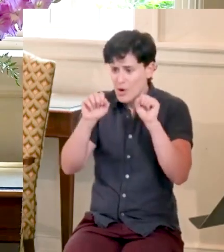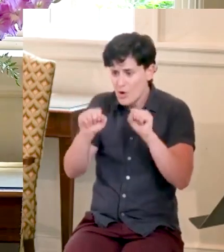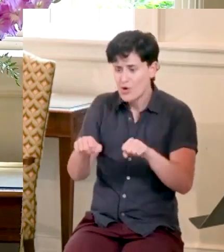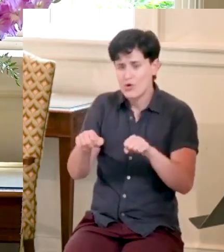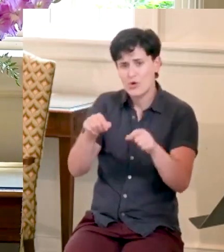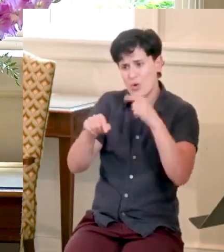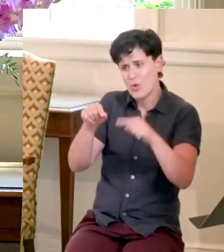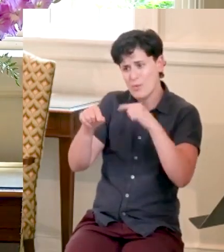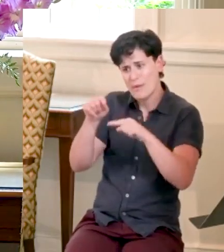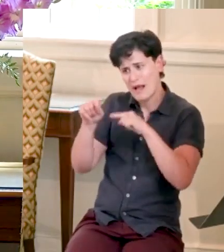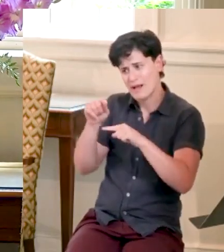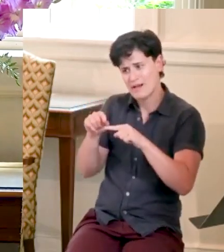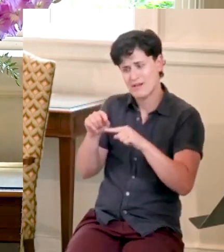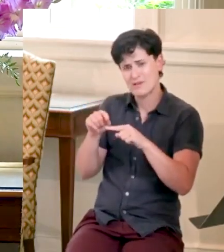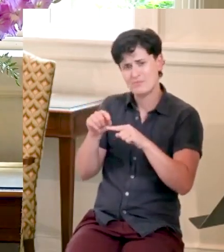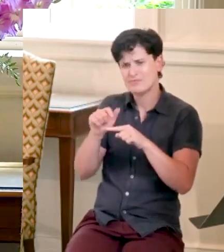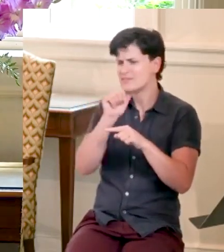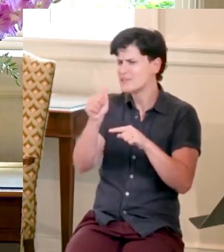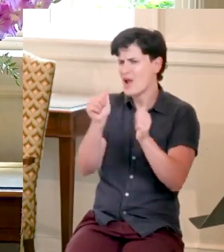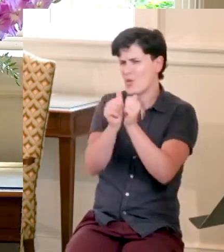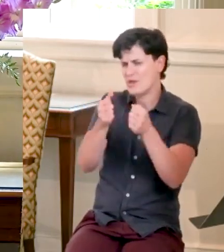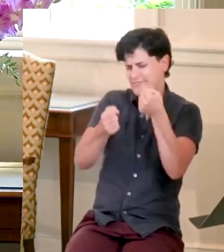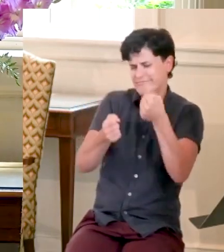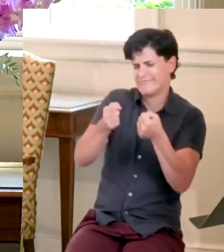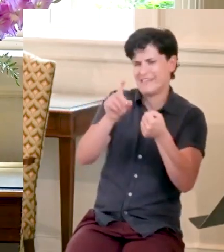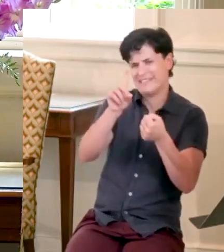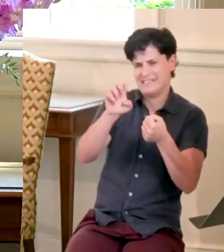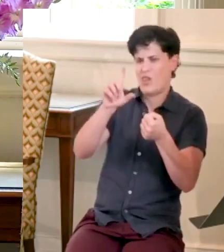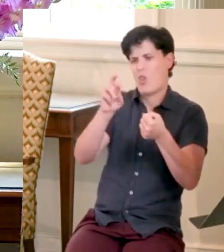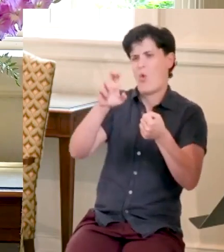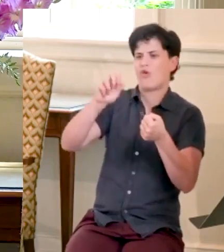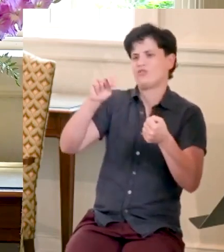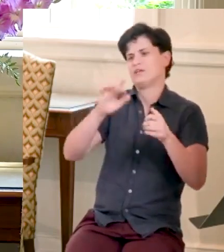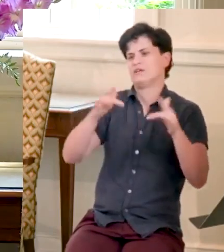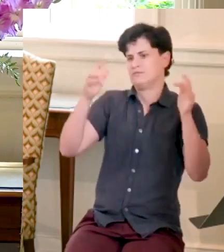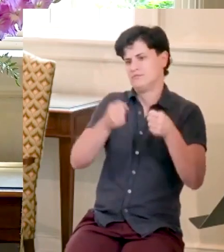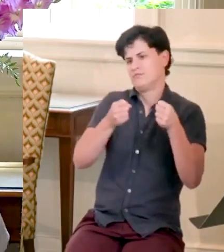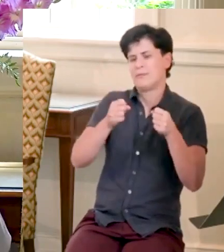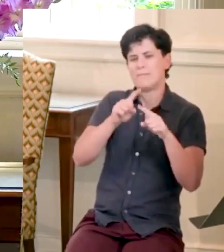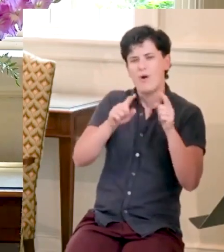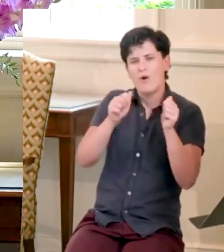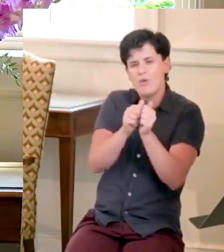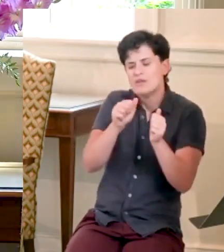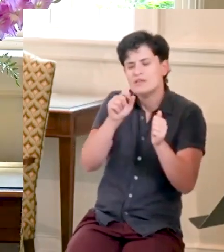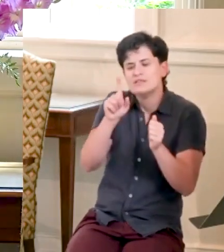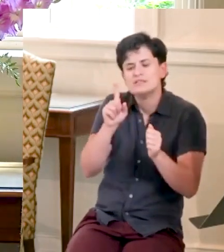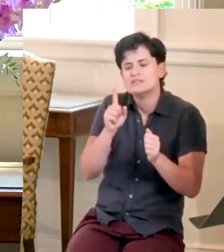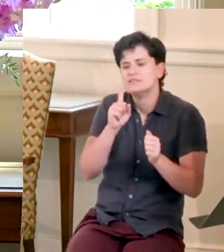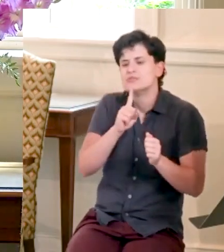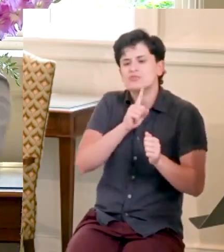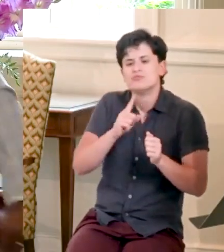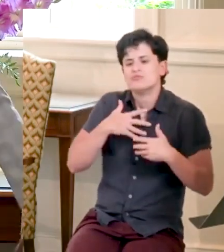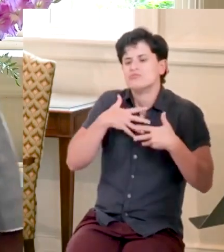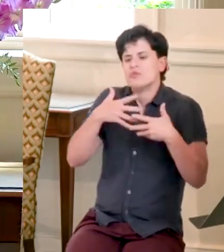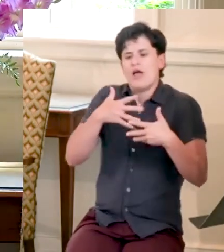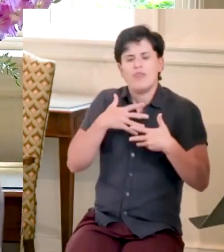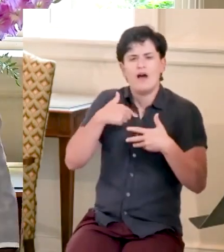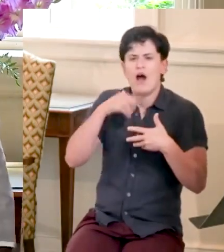back, not with a DeLorean, but with a single breath, I wouldn't waste time trying to